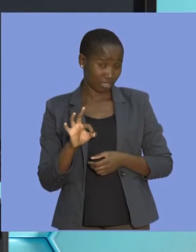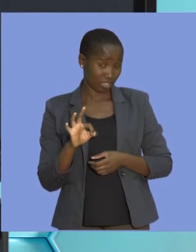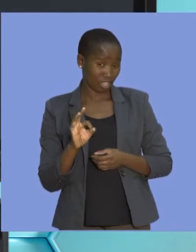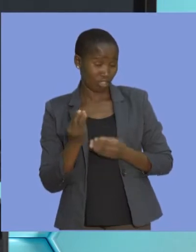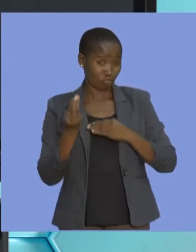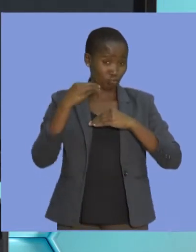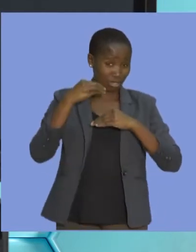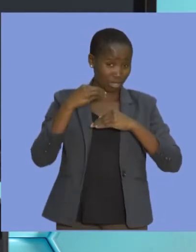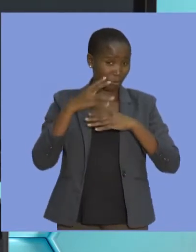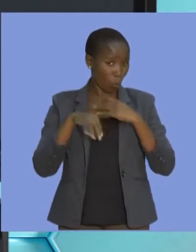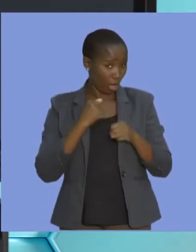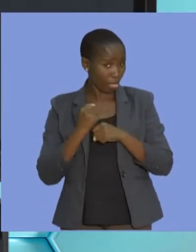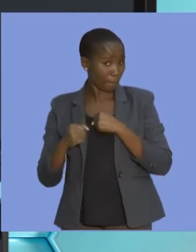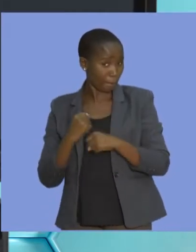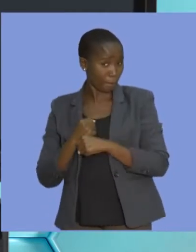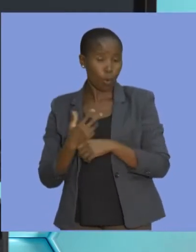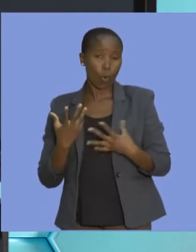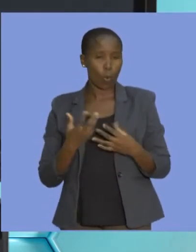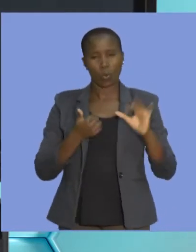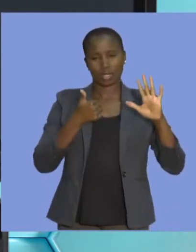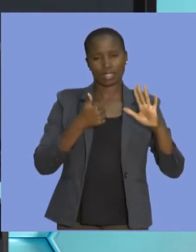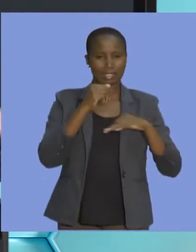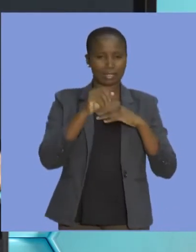annum, or 6%.